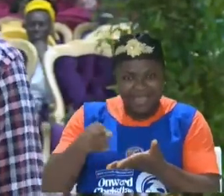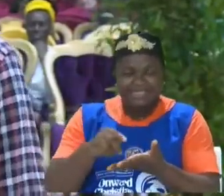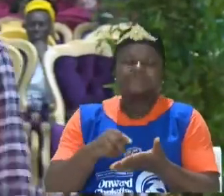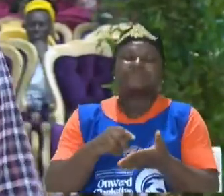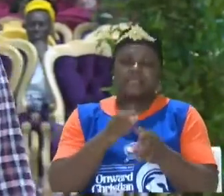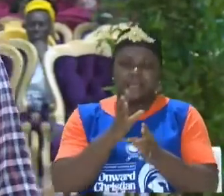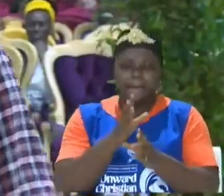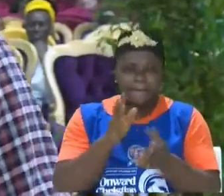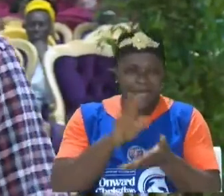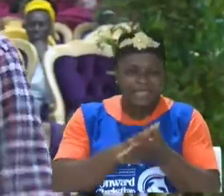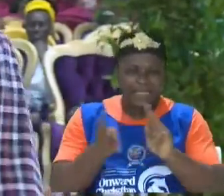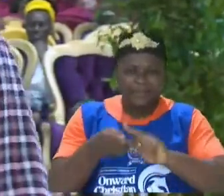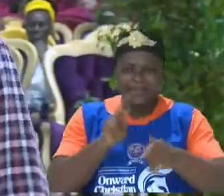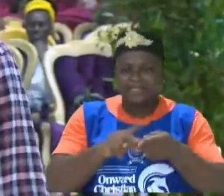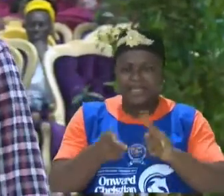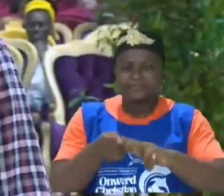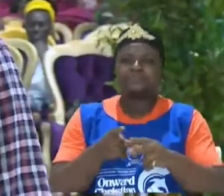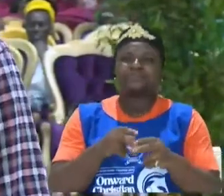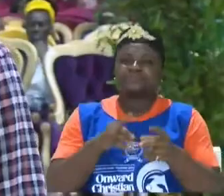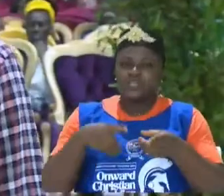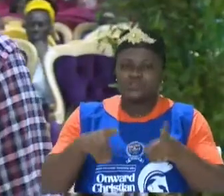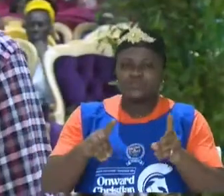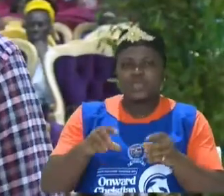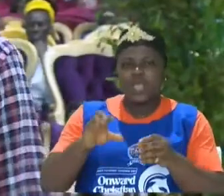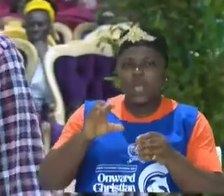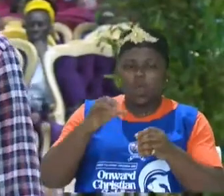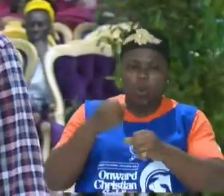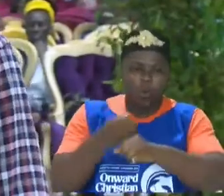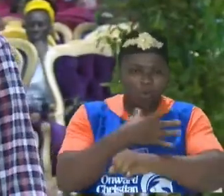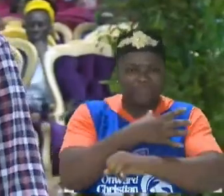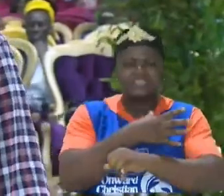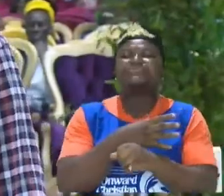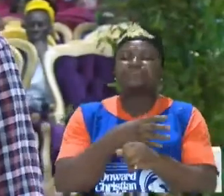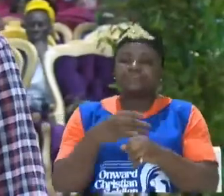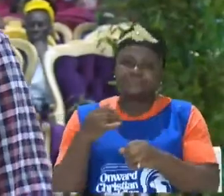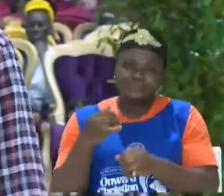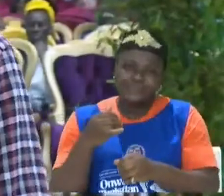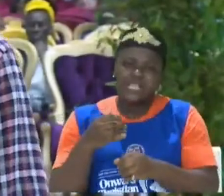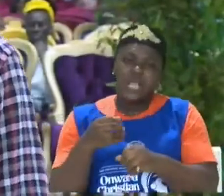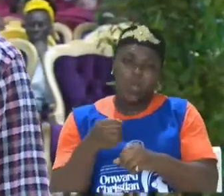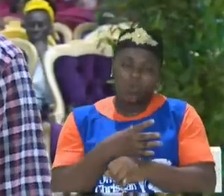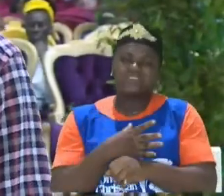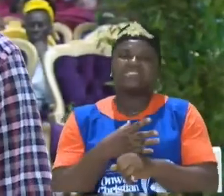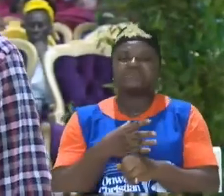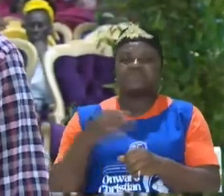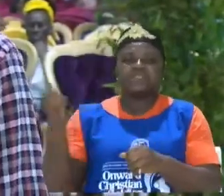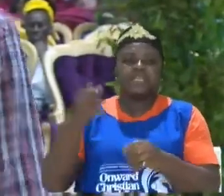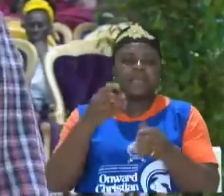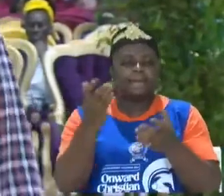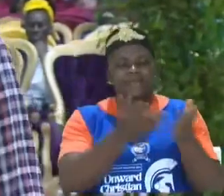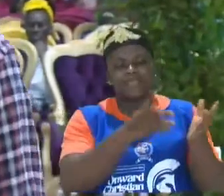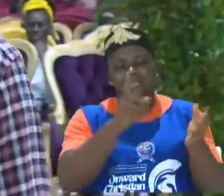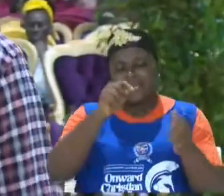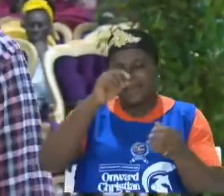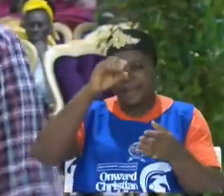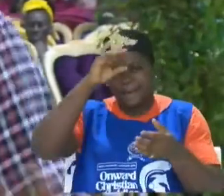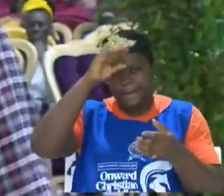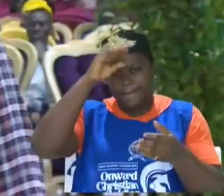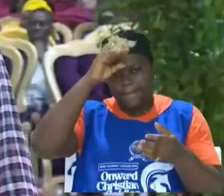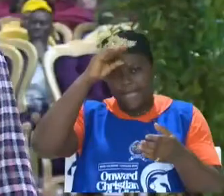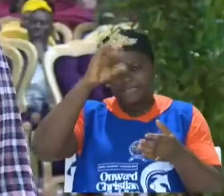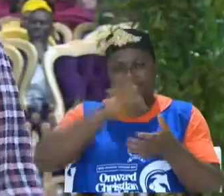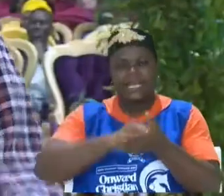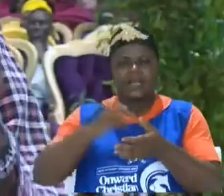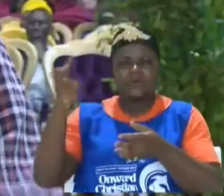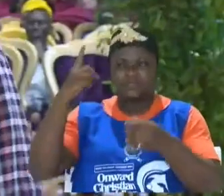we had a fellowship in my uncle's house. So they brought a madman that was mad for 9 good years. And they told me, my uncle told me that by the